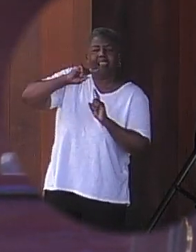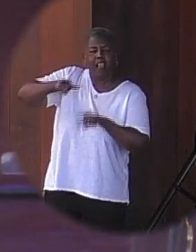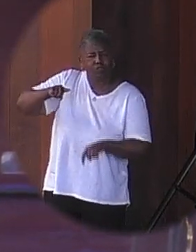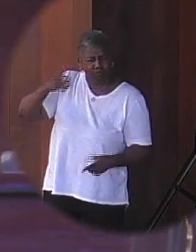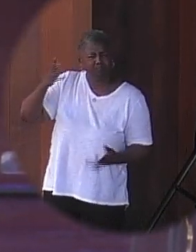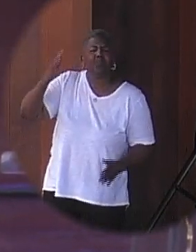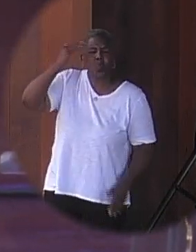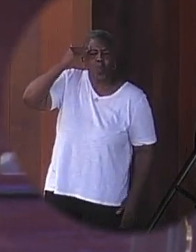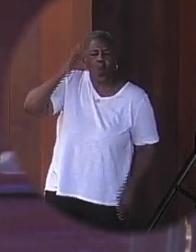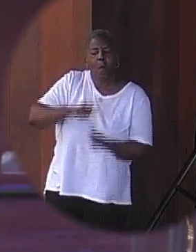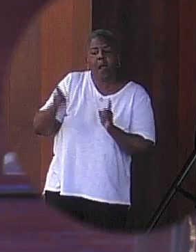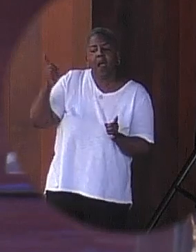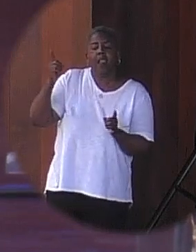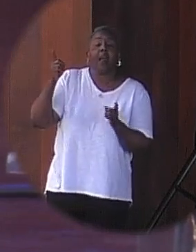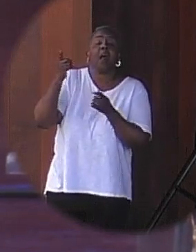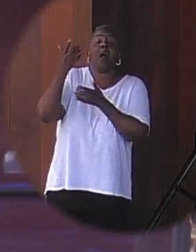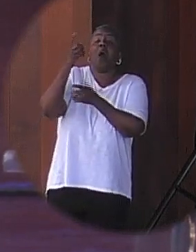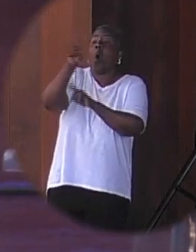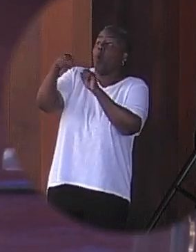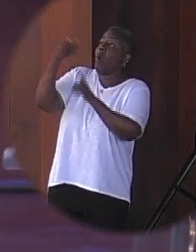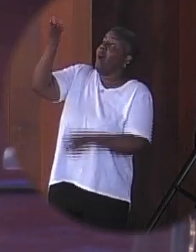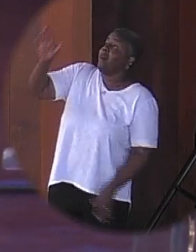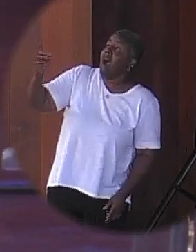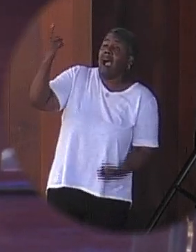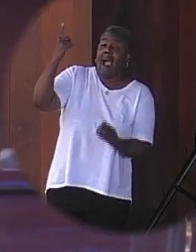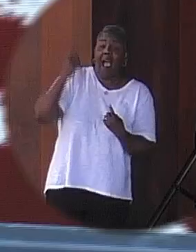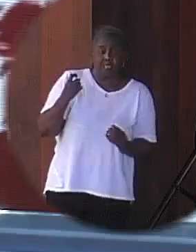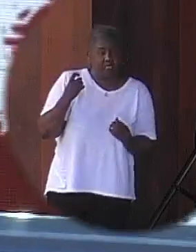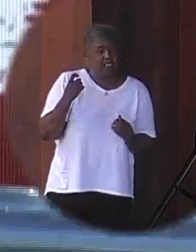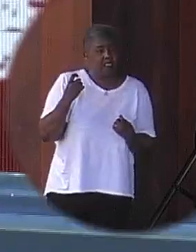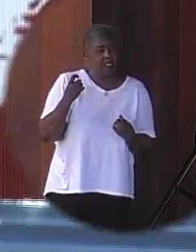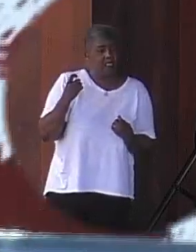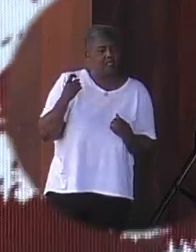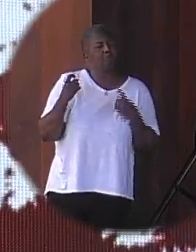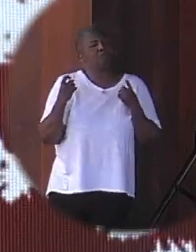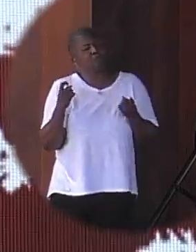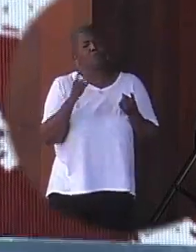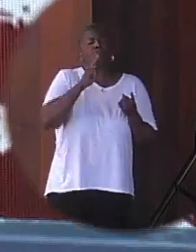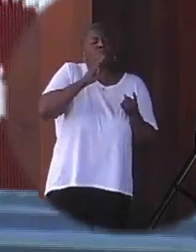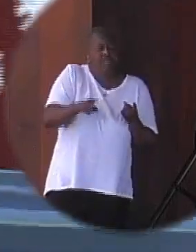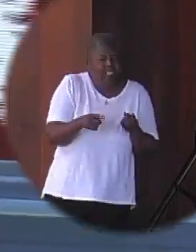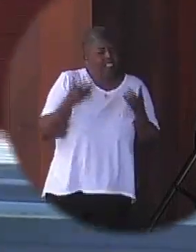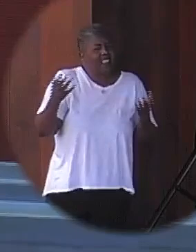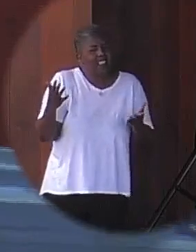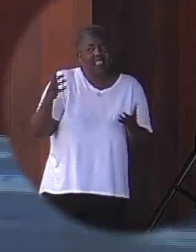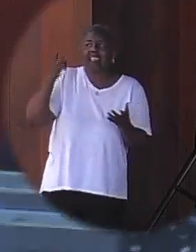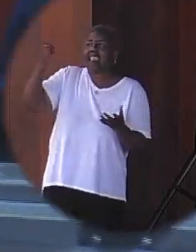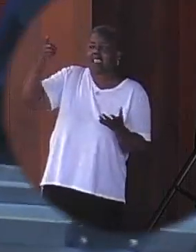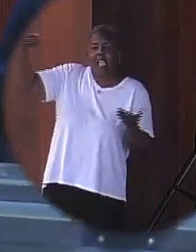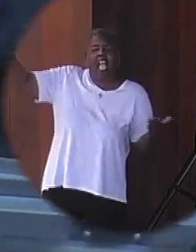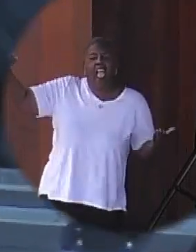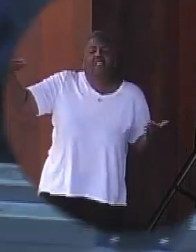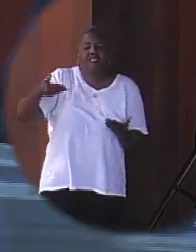answer, but rather that whenever God asks us a question, it is literally an